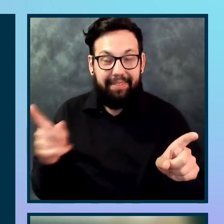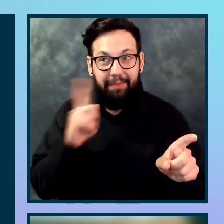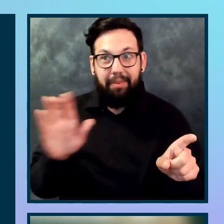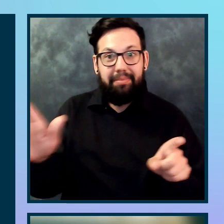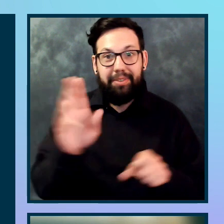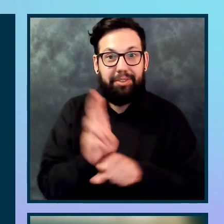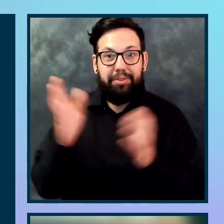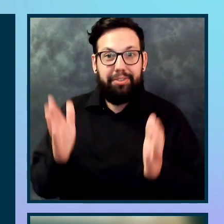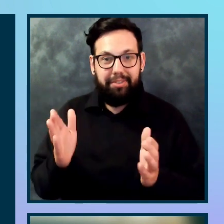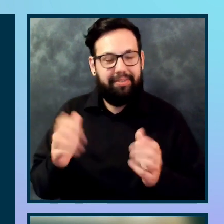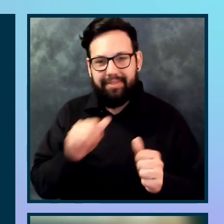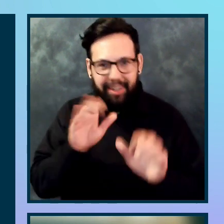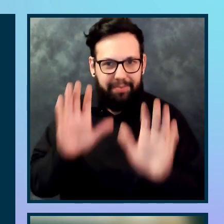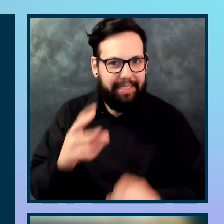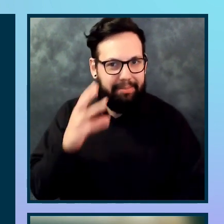great.